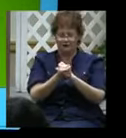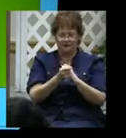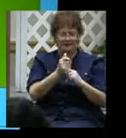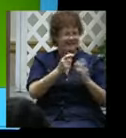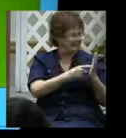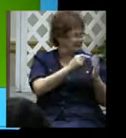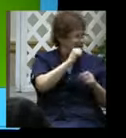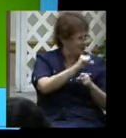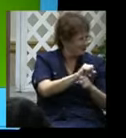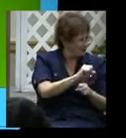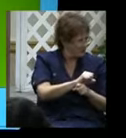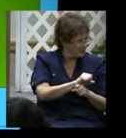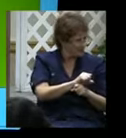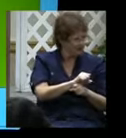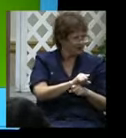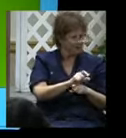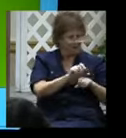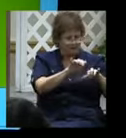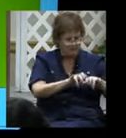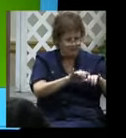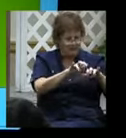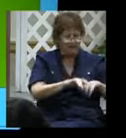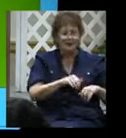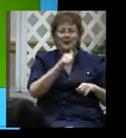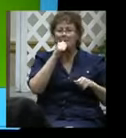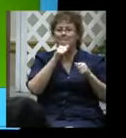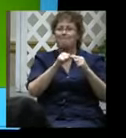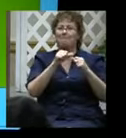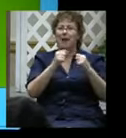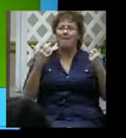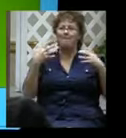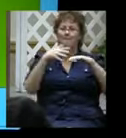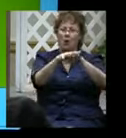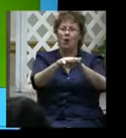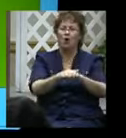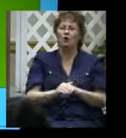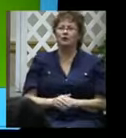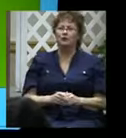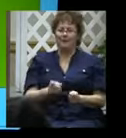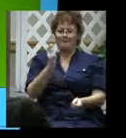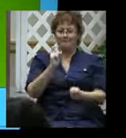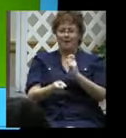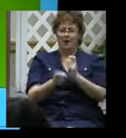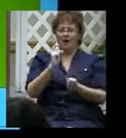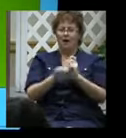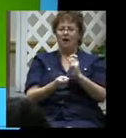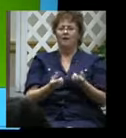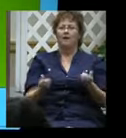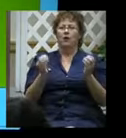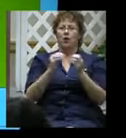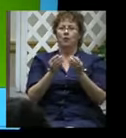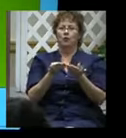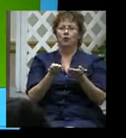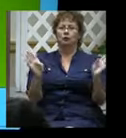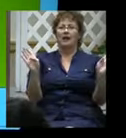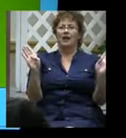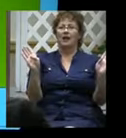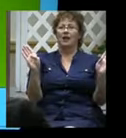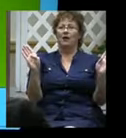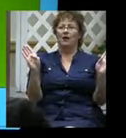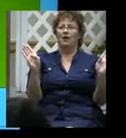work with the tools you have in place to do these mail merges. So sometimes modifying and making the letter a little more generic is